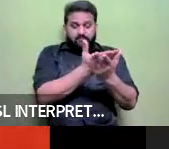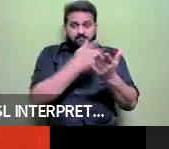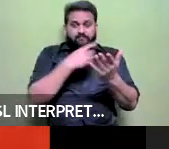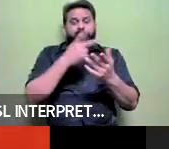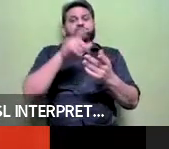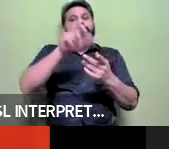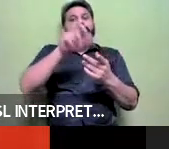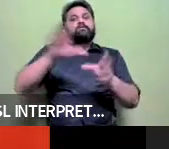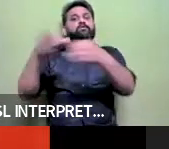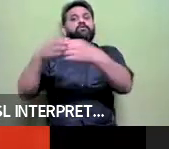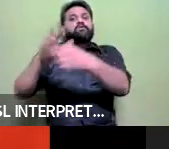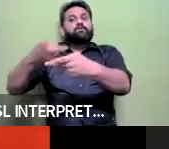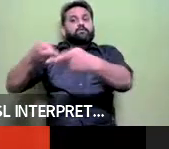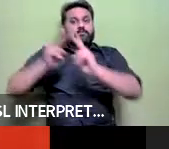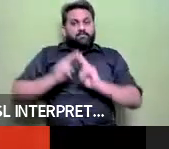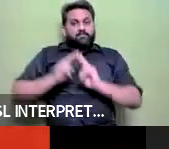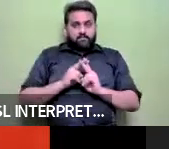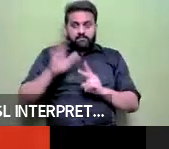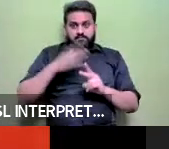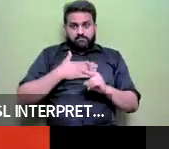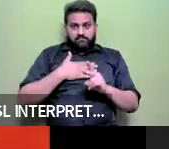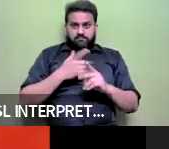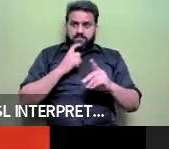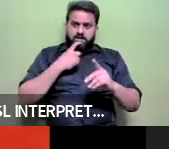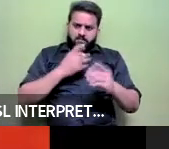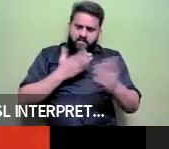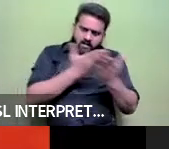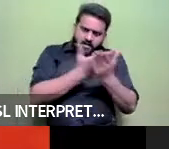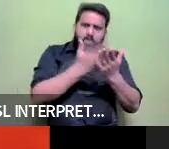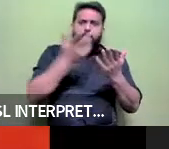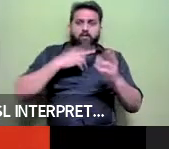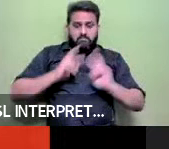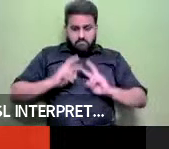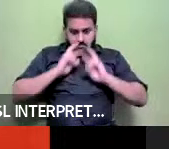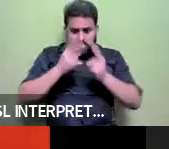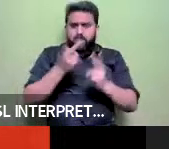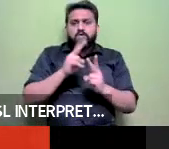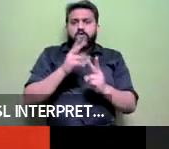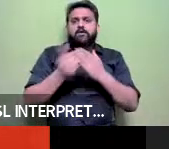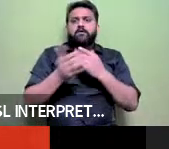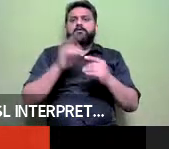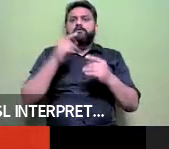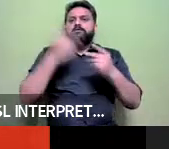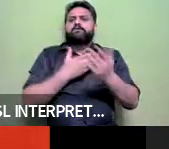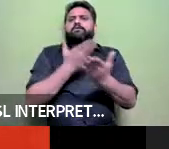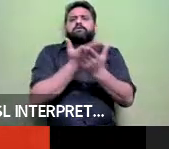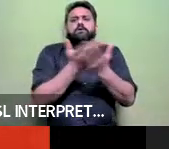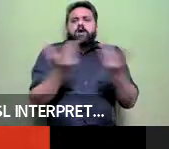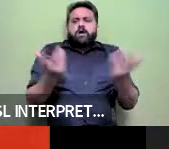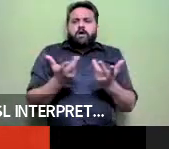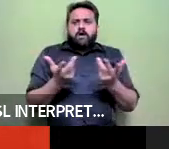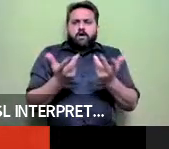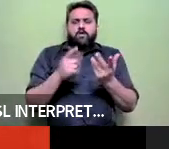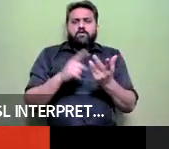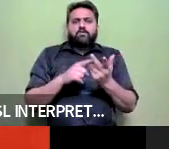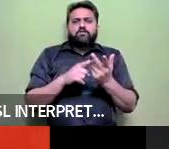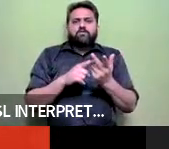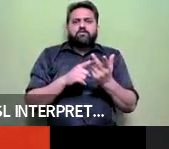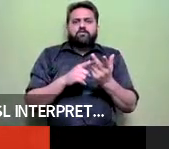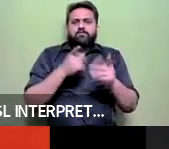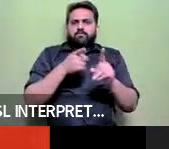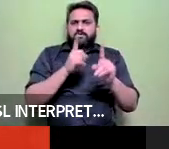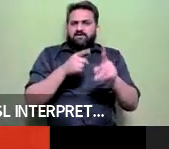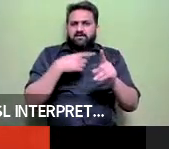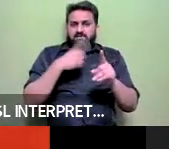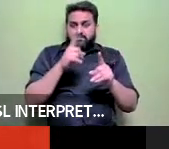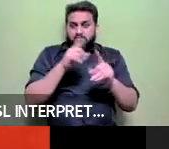that you are claimant or respondent, then you have to present your case in such a way that you tell them that